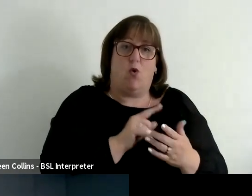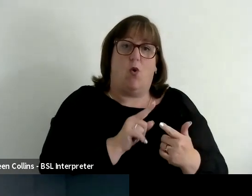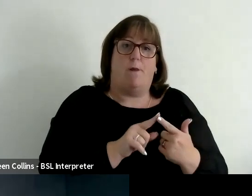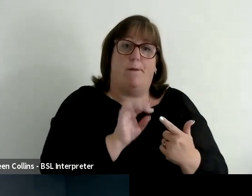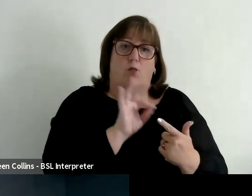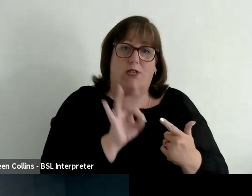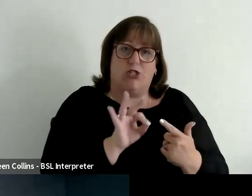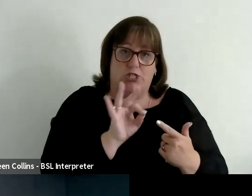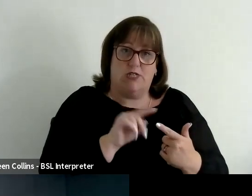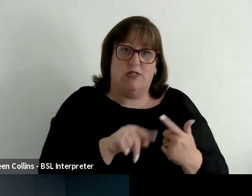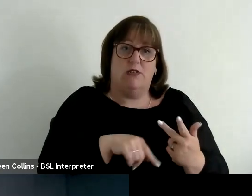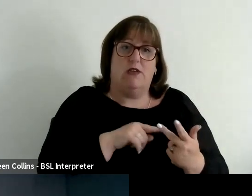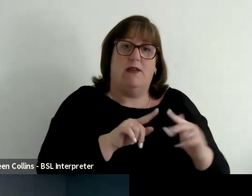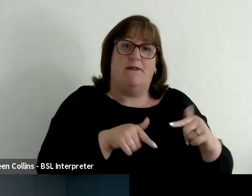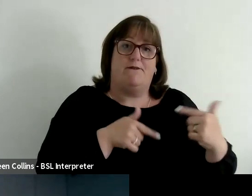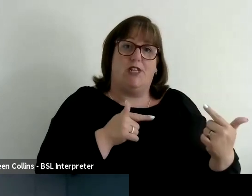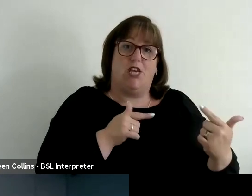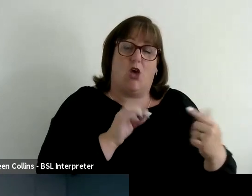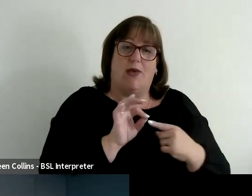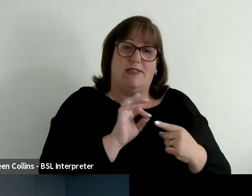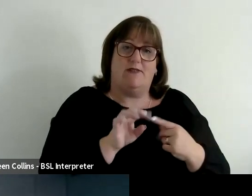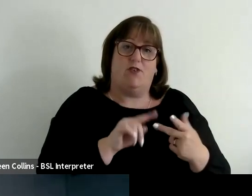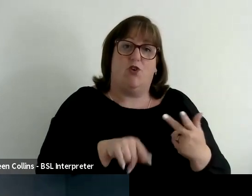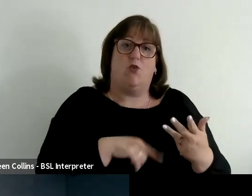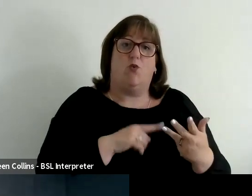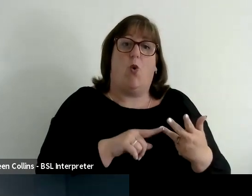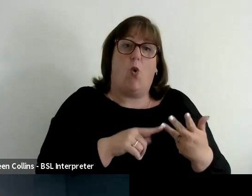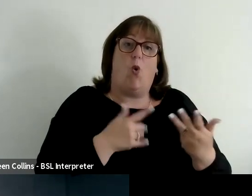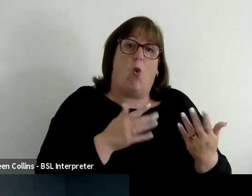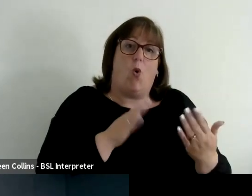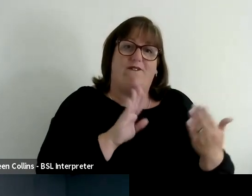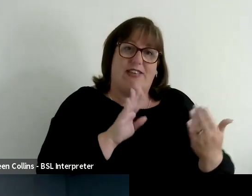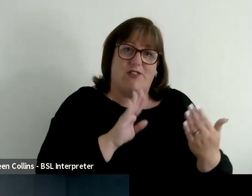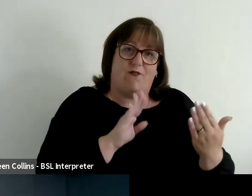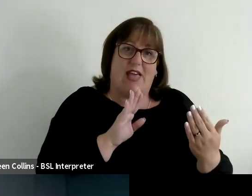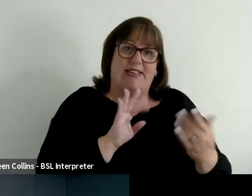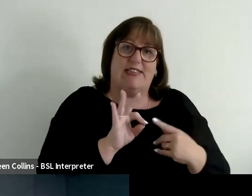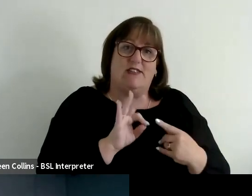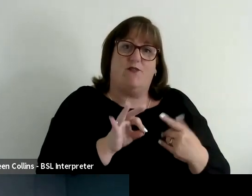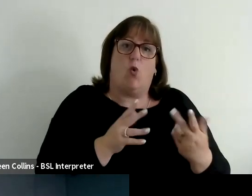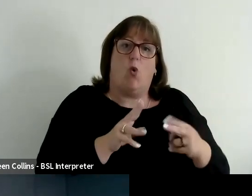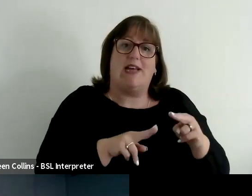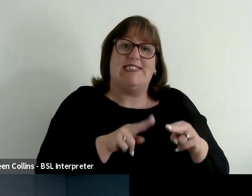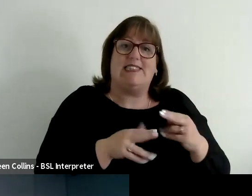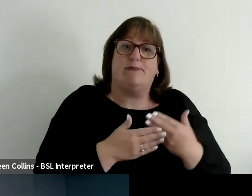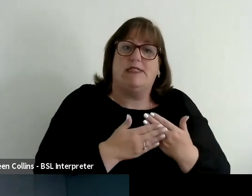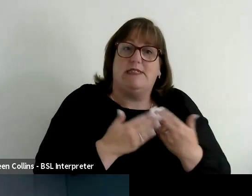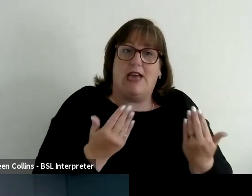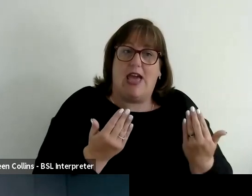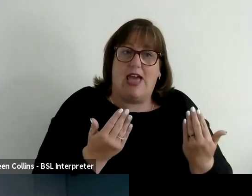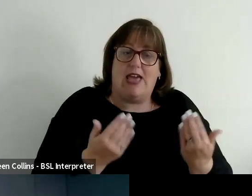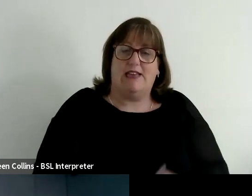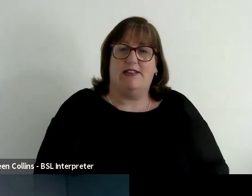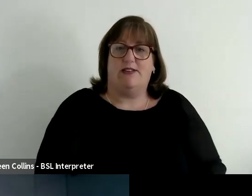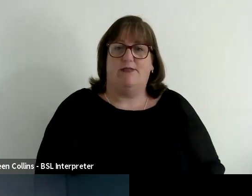interview, and then a face-to-face or live interview or some form of assessment day. It's so reassuring to hear that human beings